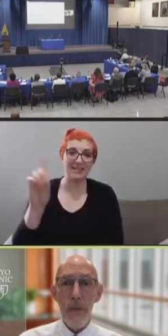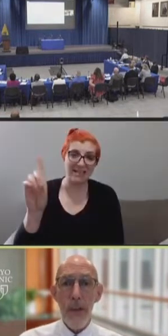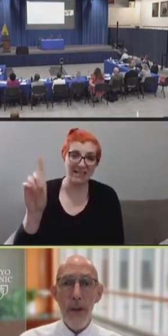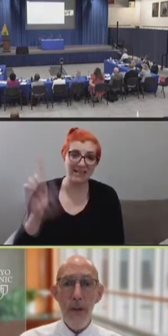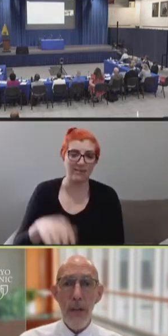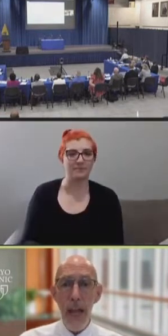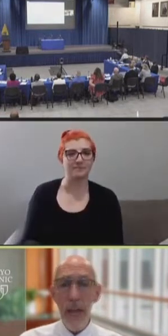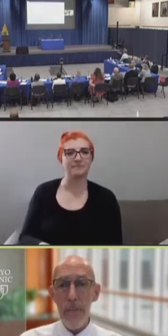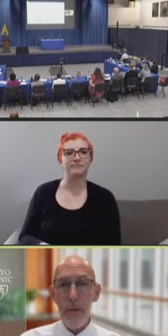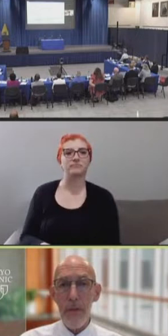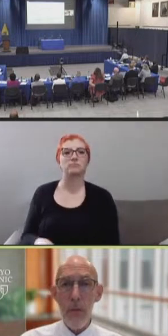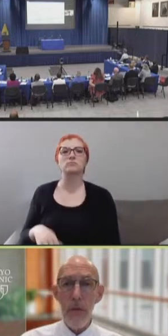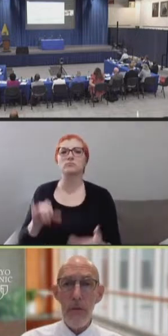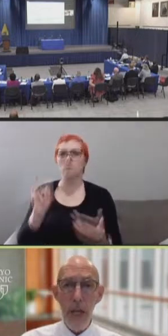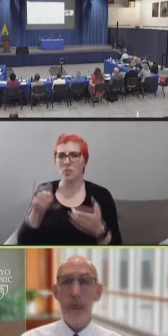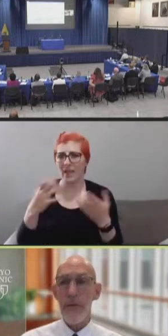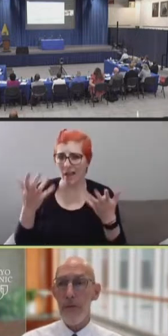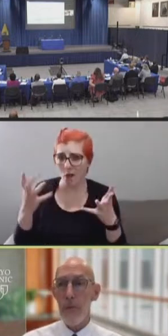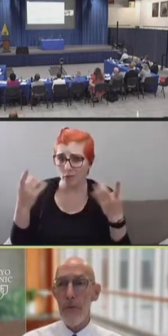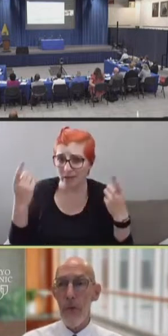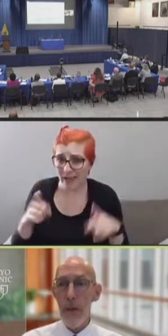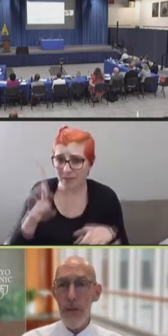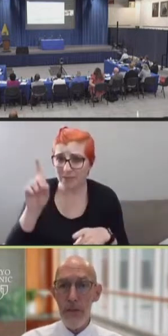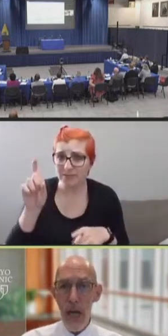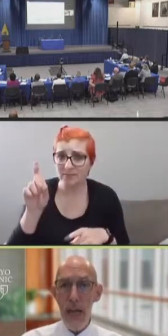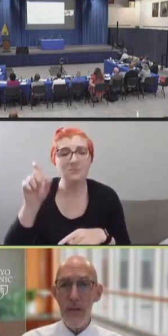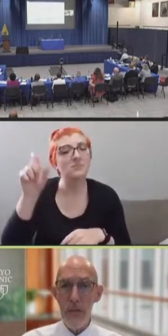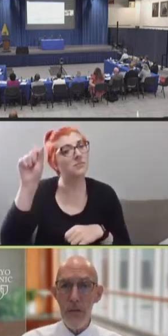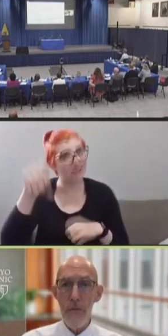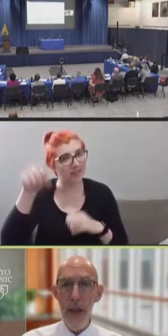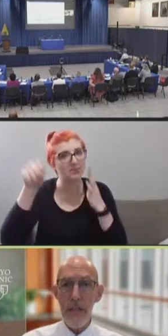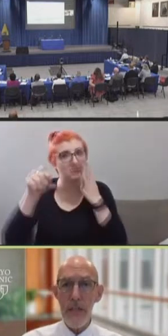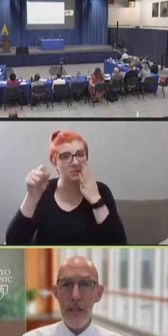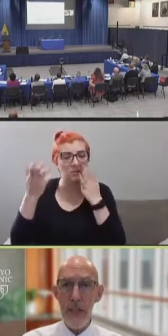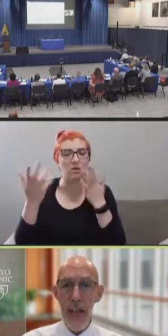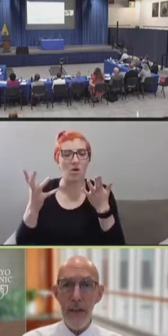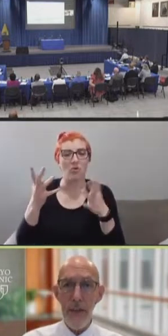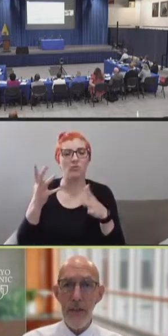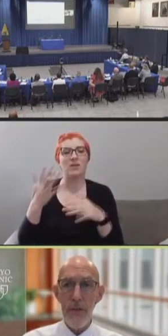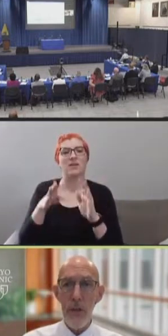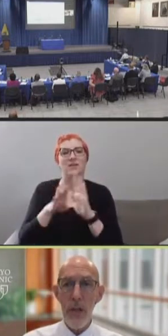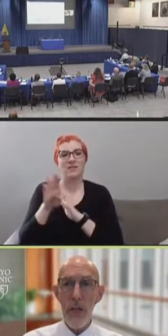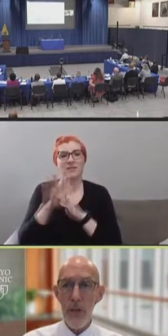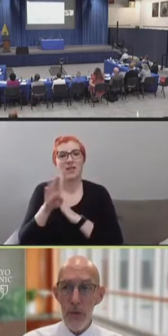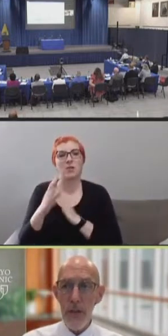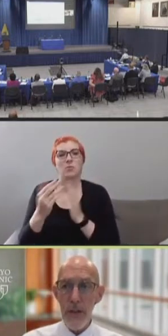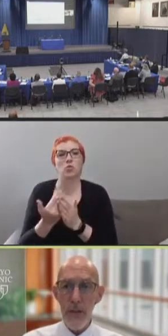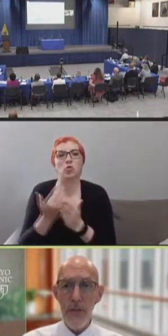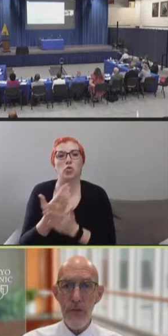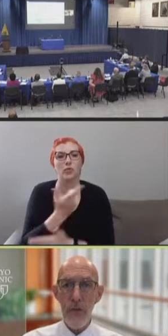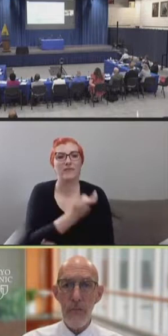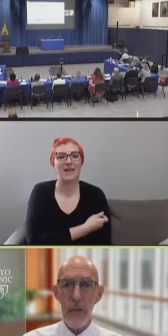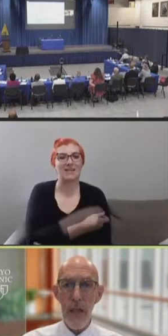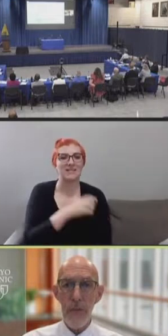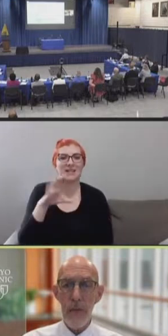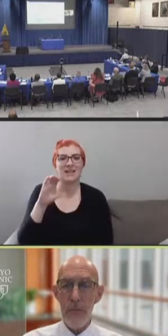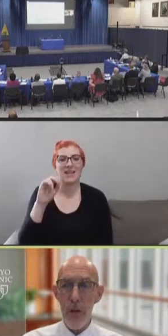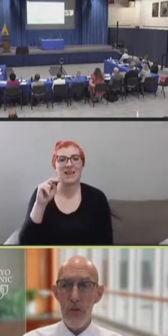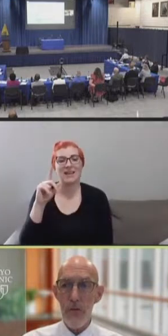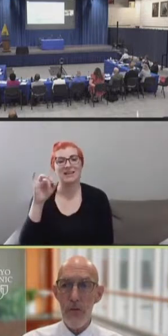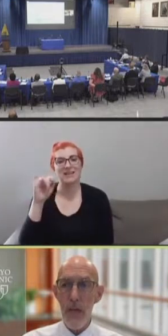So has that already happened? Well, yes. We've already designed new vaccine candidates using this systems